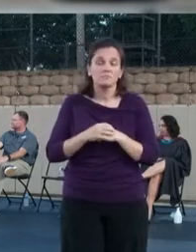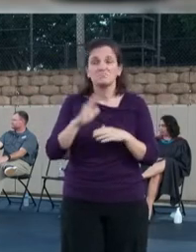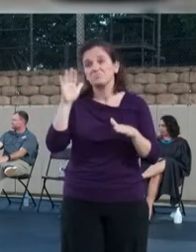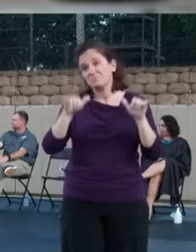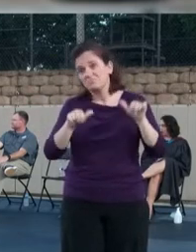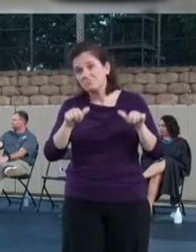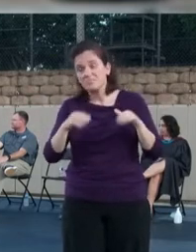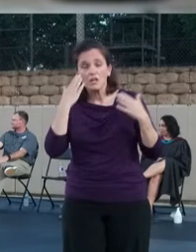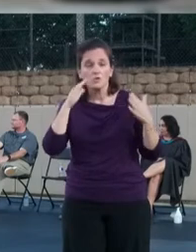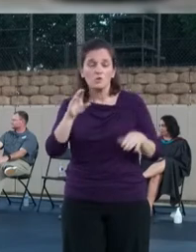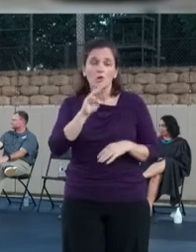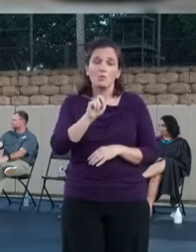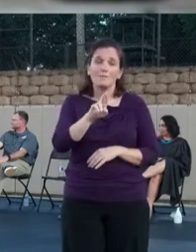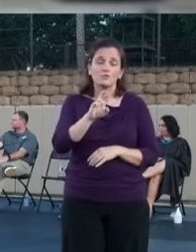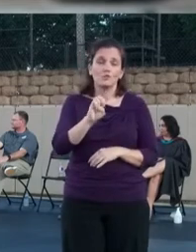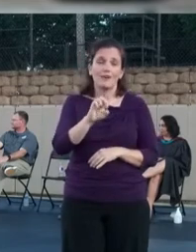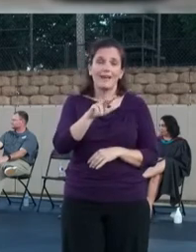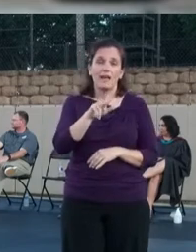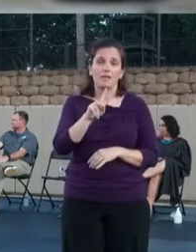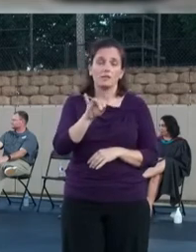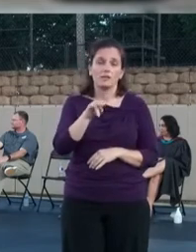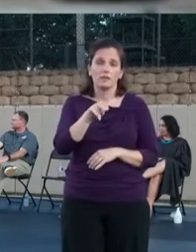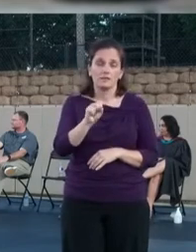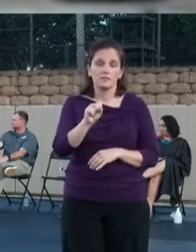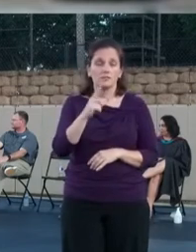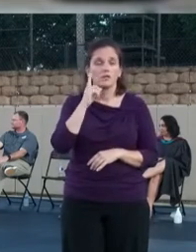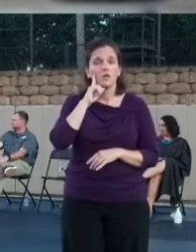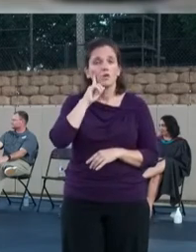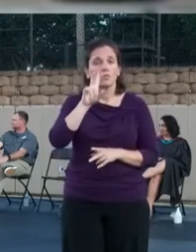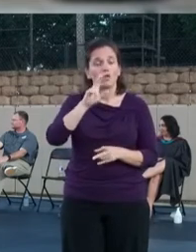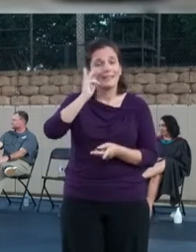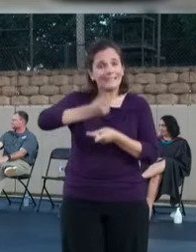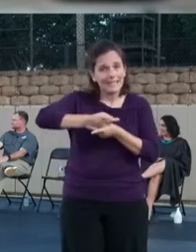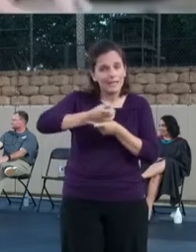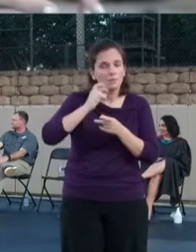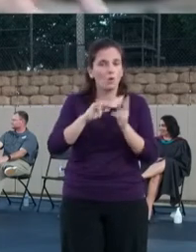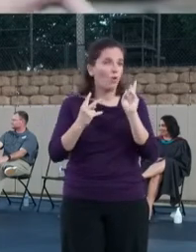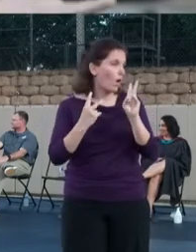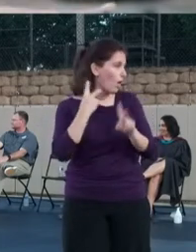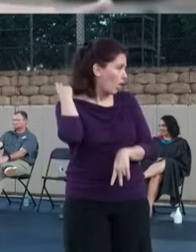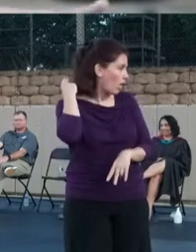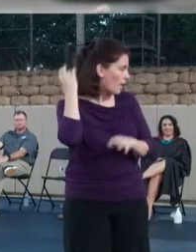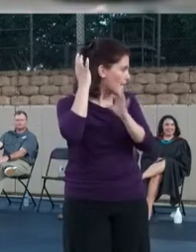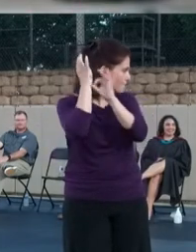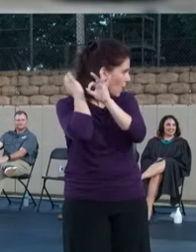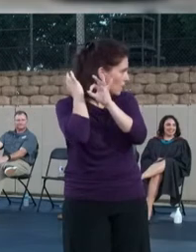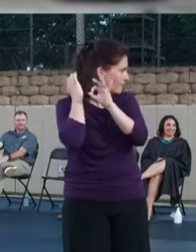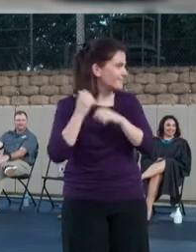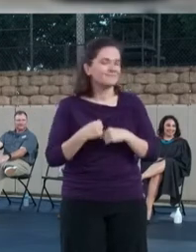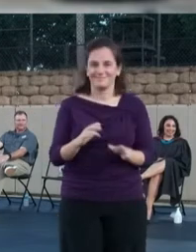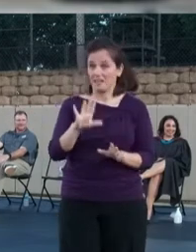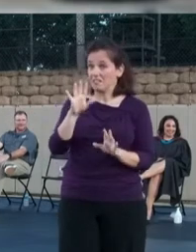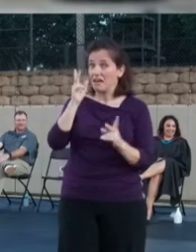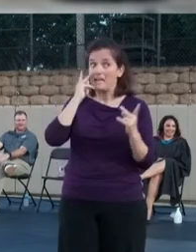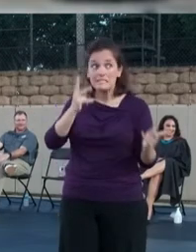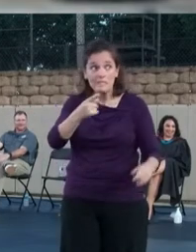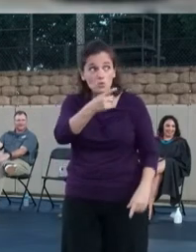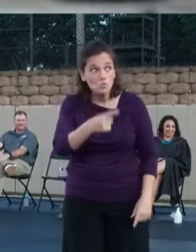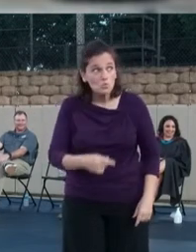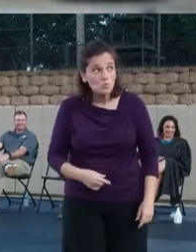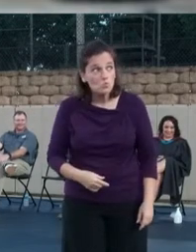Mr. Elkins will keep or chop his ponytail this year. I see you. Will the